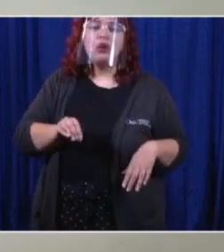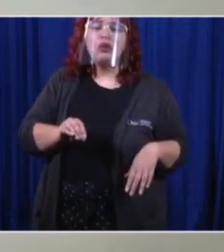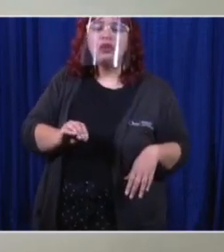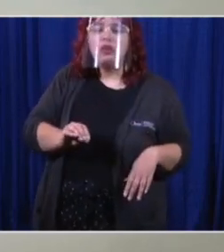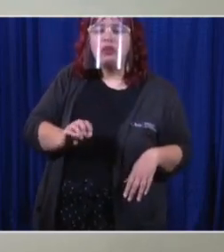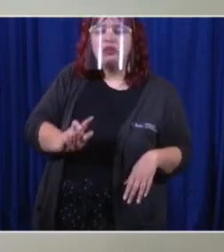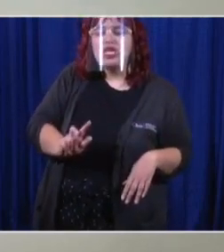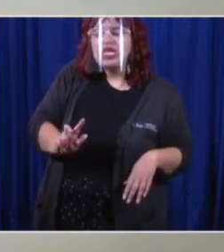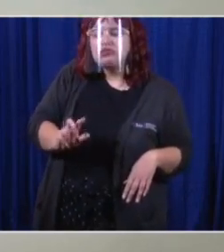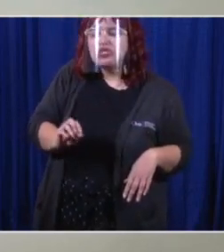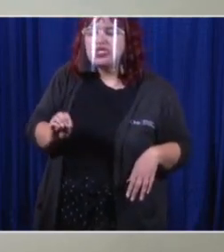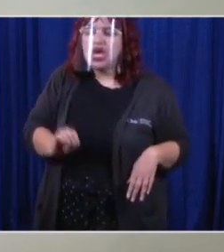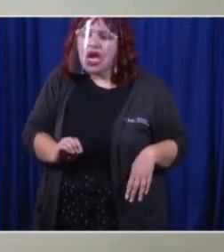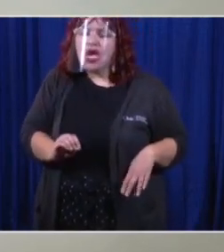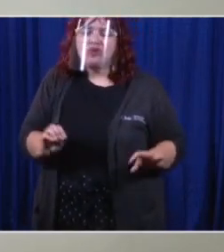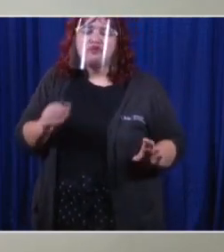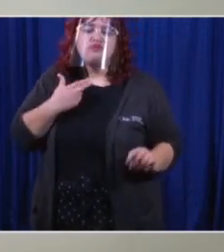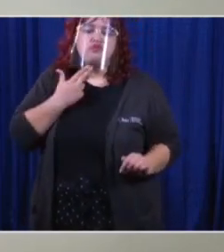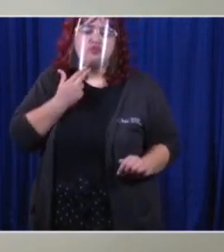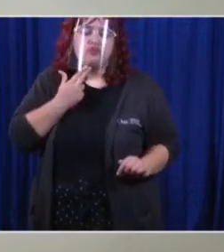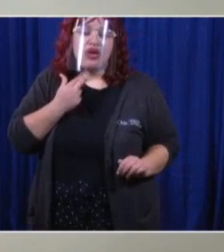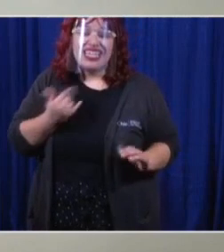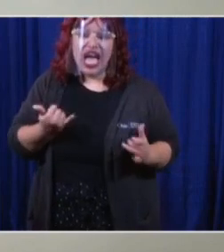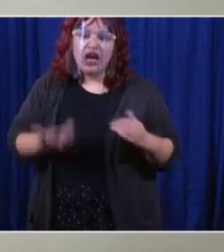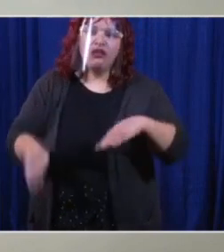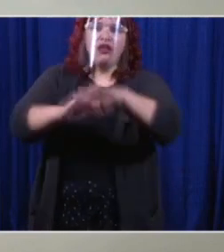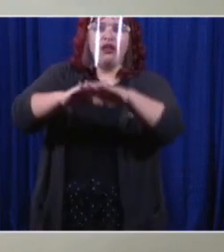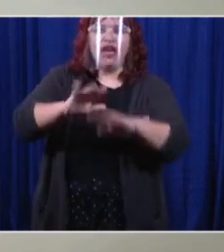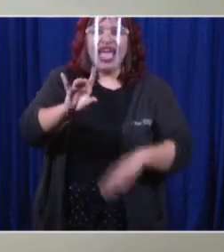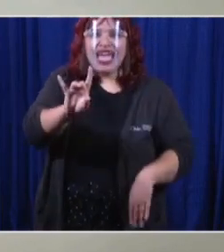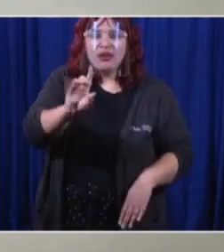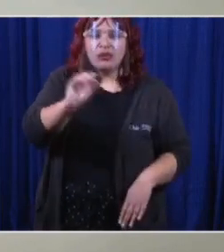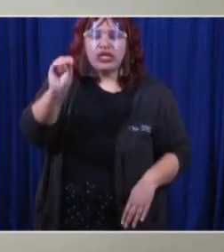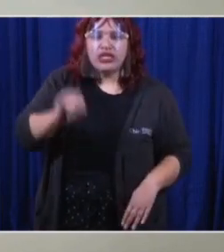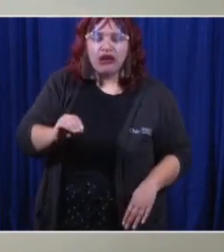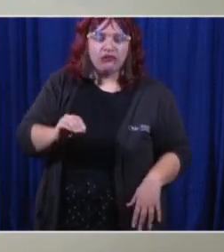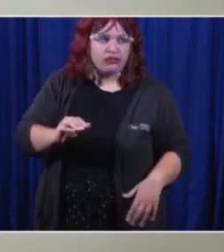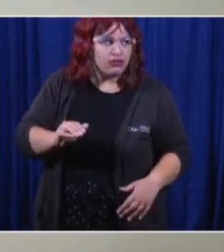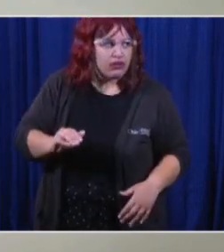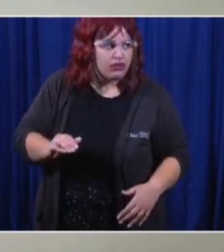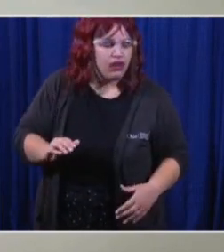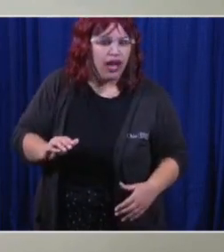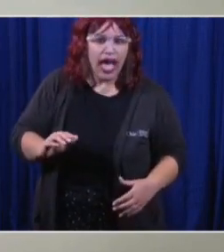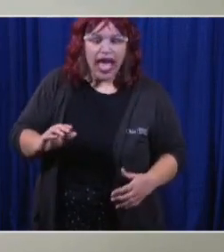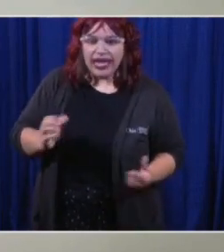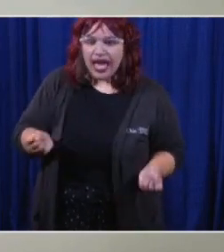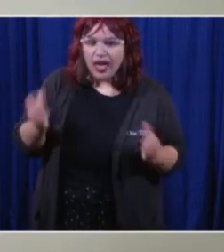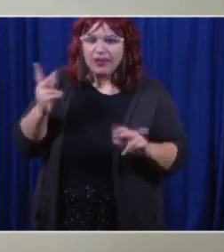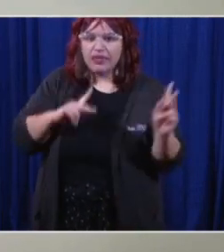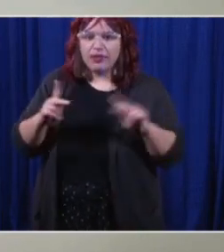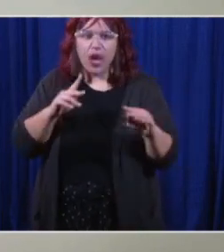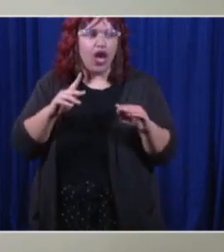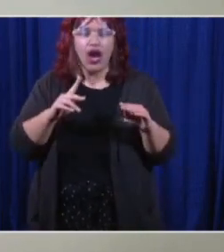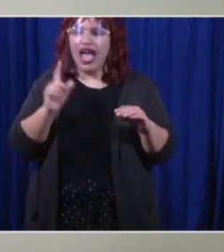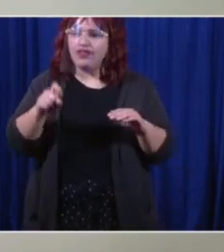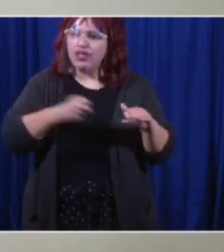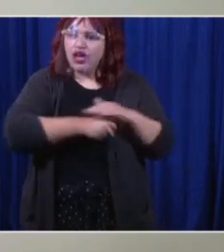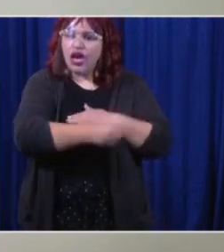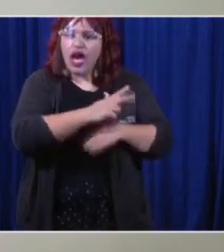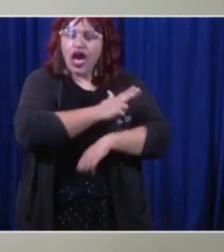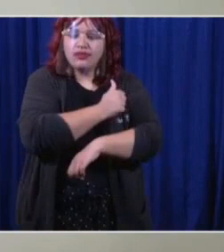8%. And the growth of hospitalizations in our community is growing exponentially and